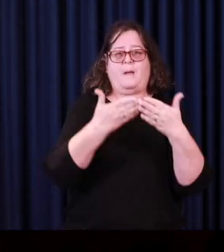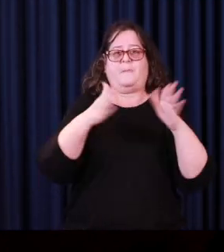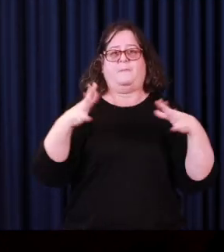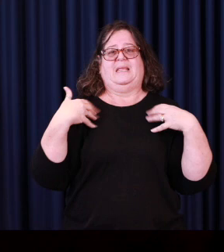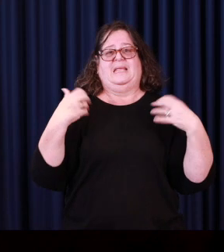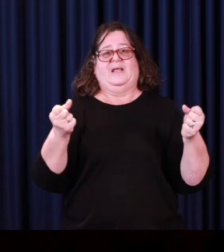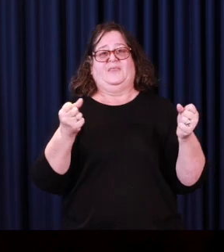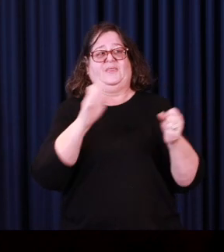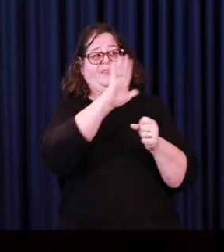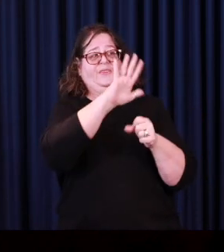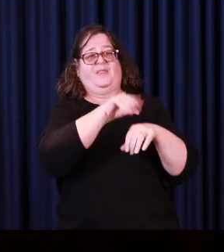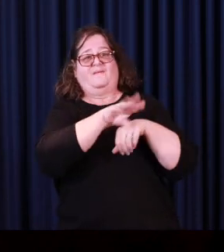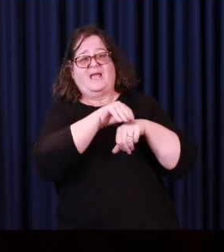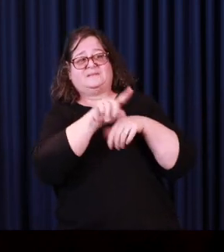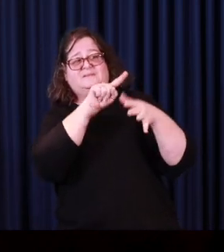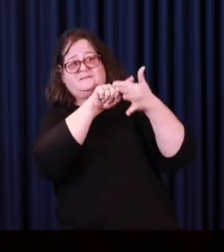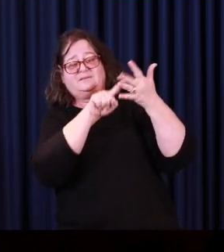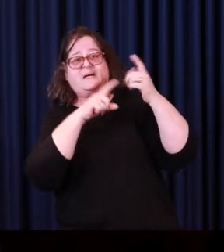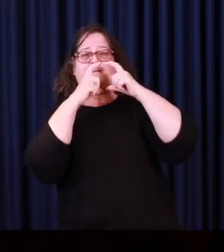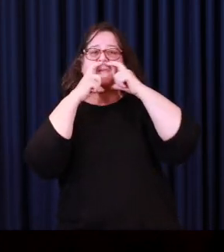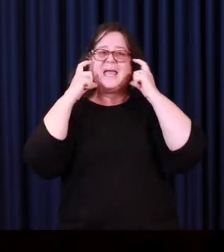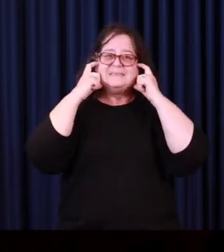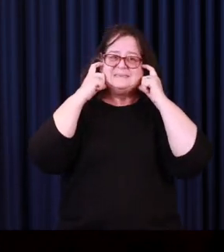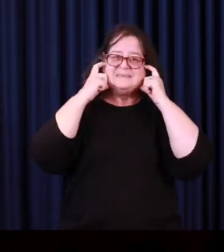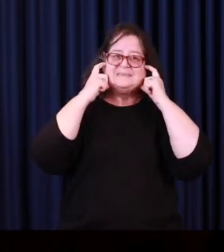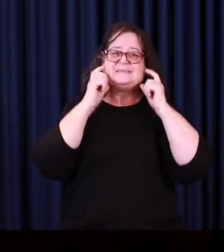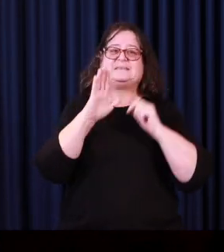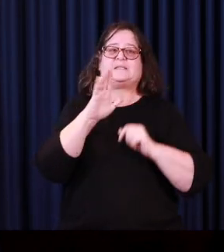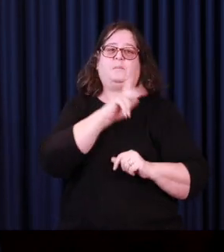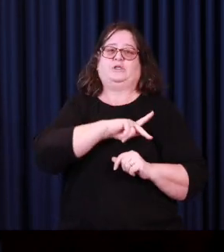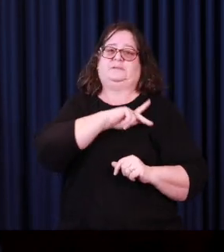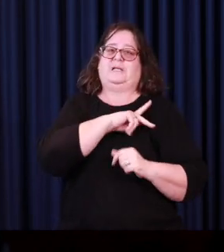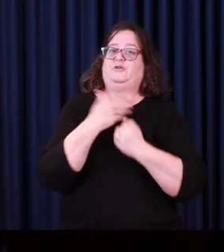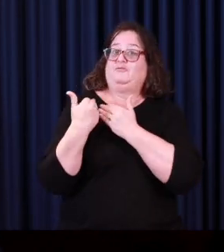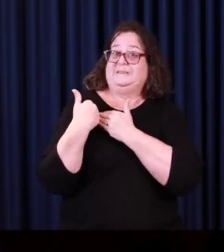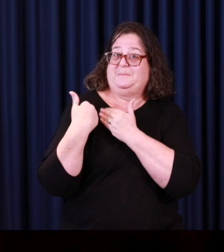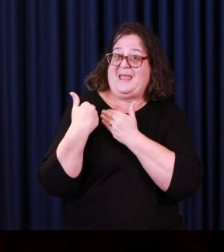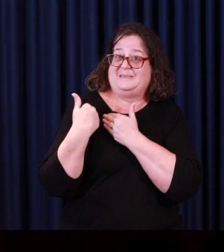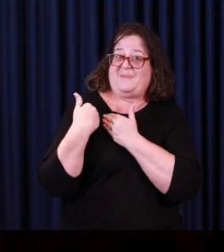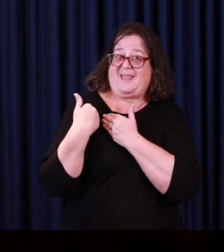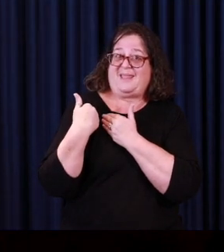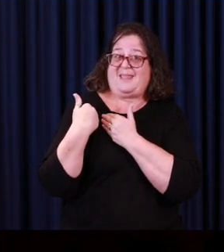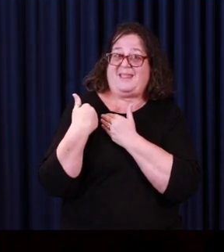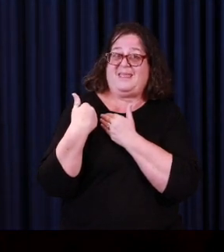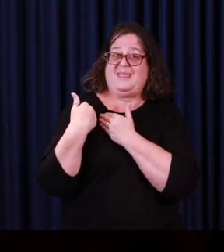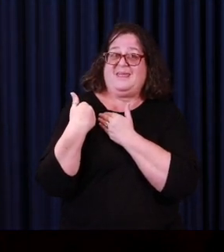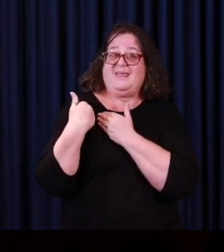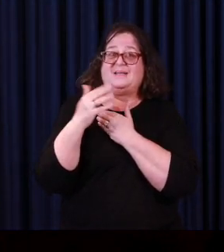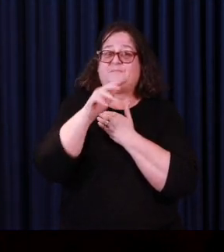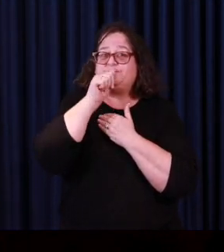mask, and practicing personal responsibility. With resilience and